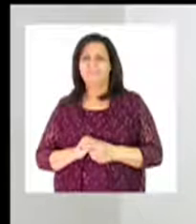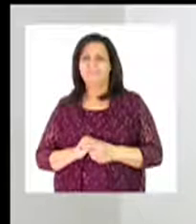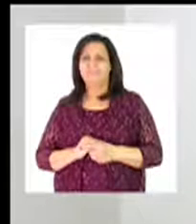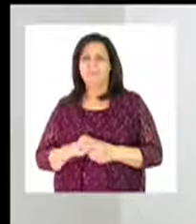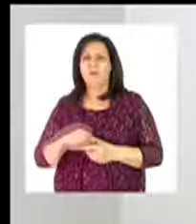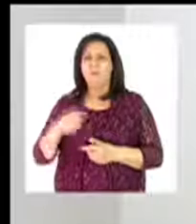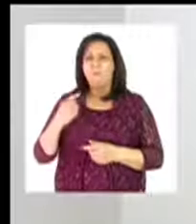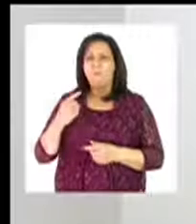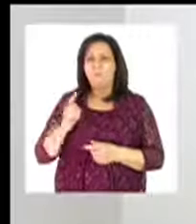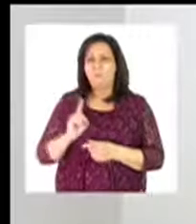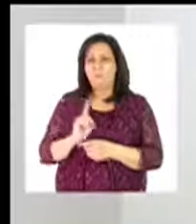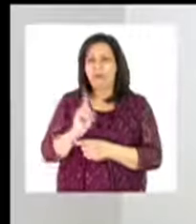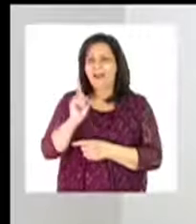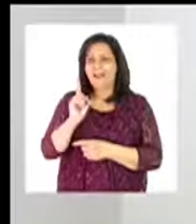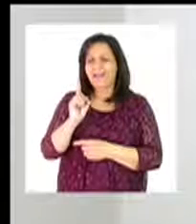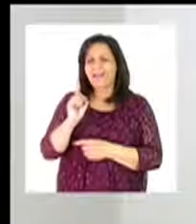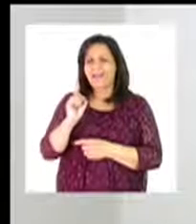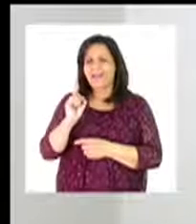One,